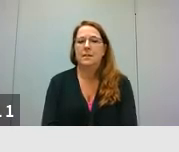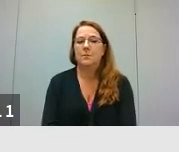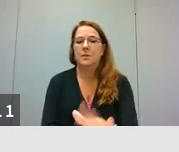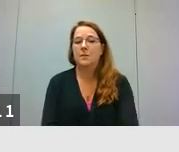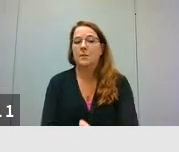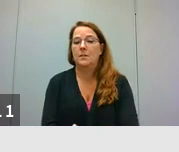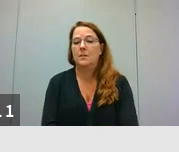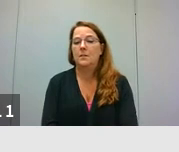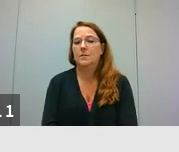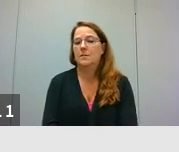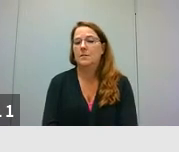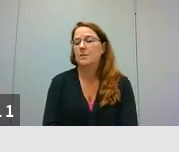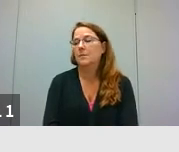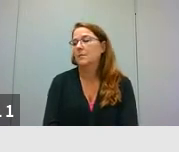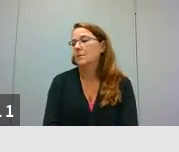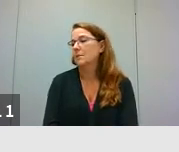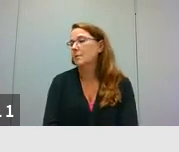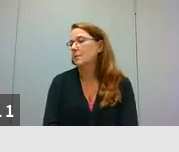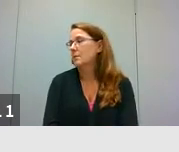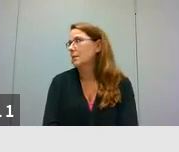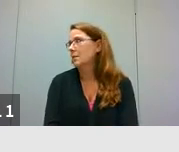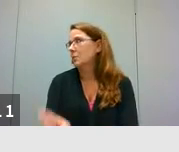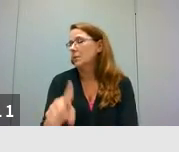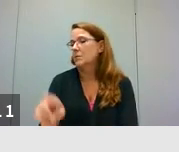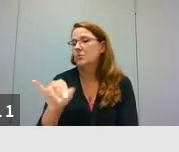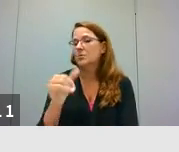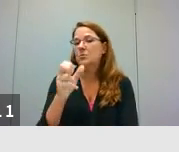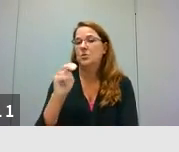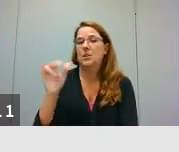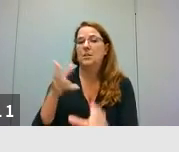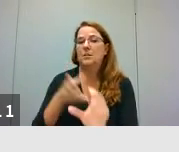Okay. So she's not rejoined, okay.